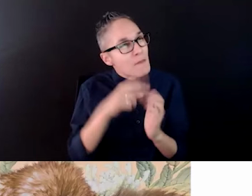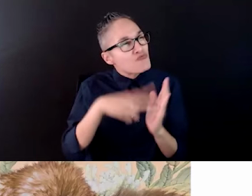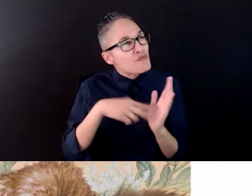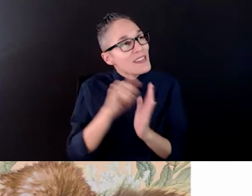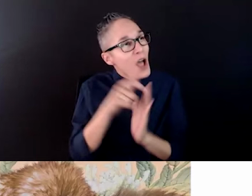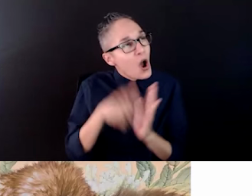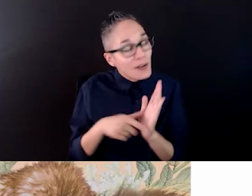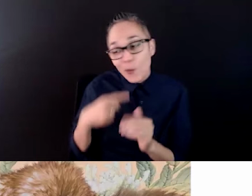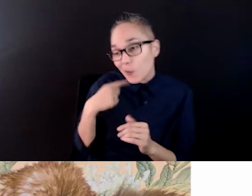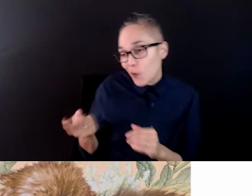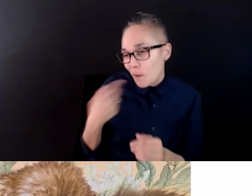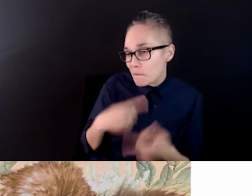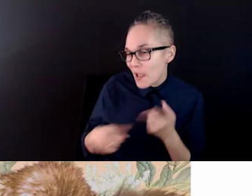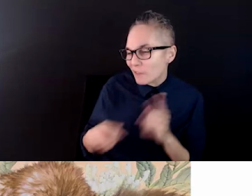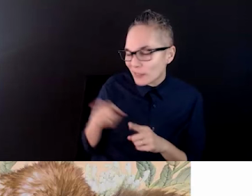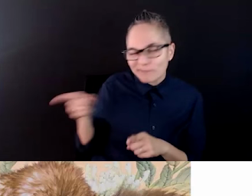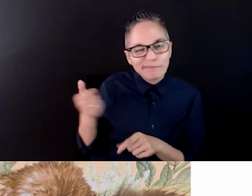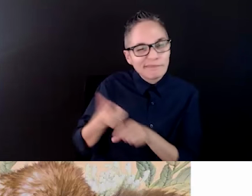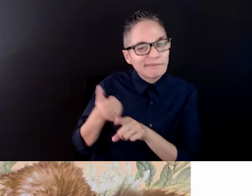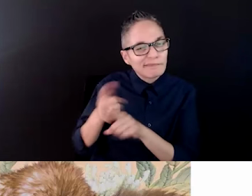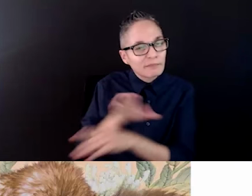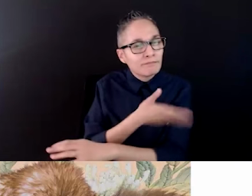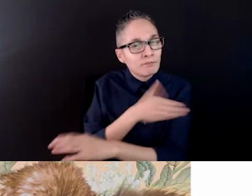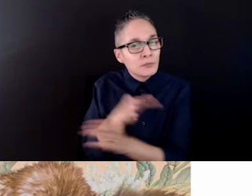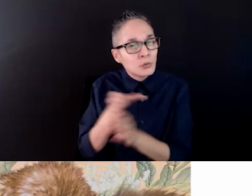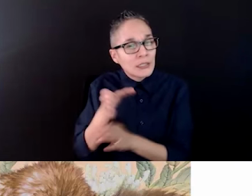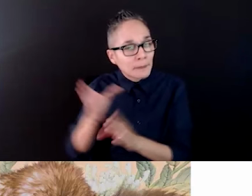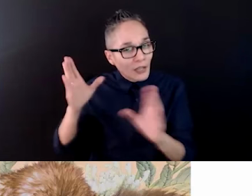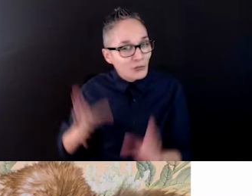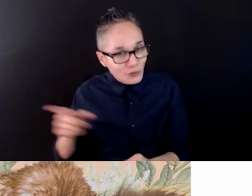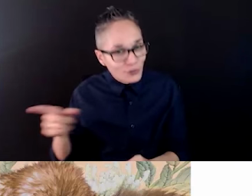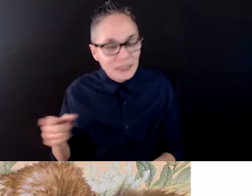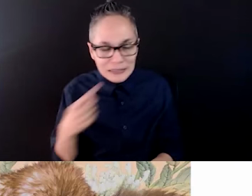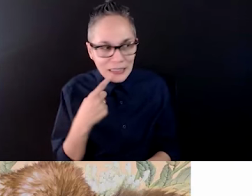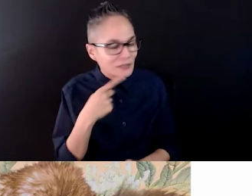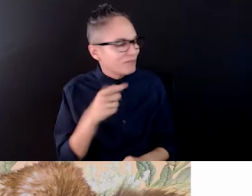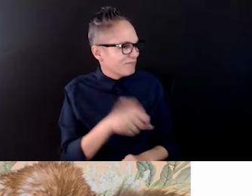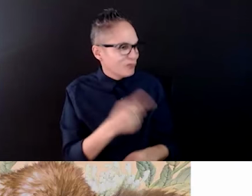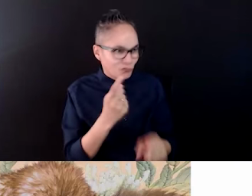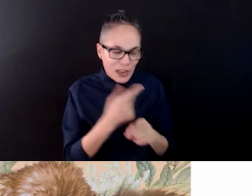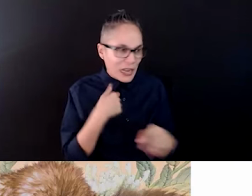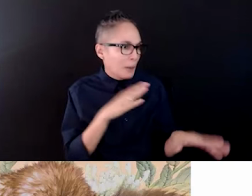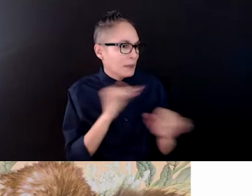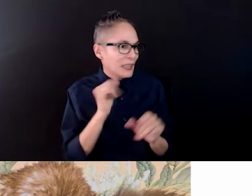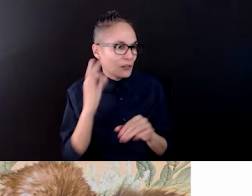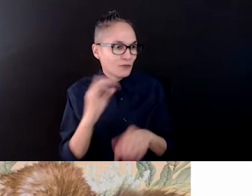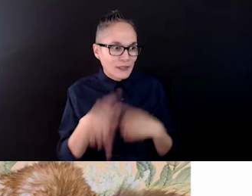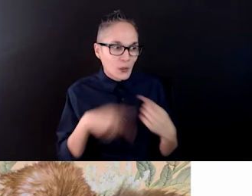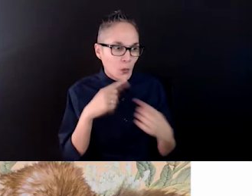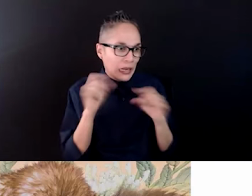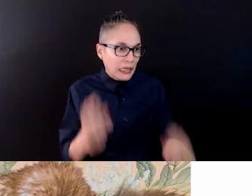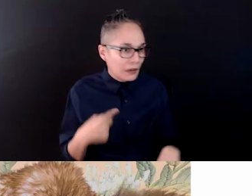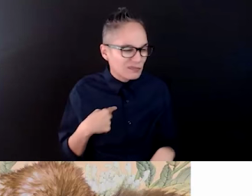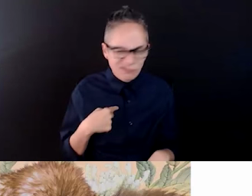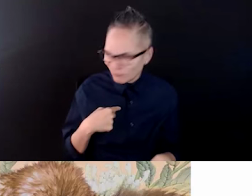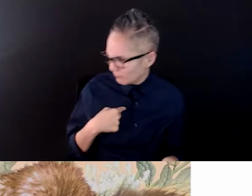of my friends who was a music major, and she said, "Well, yeah, I'm out of here as soon as I can." And I